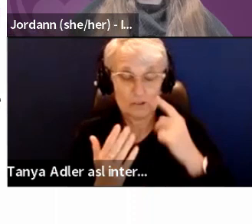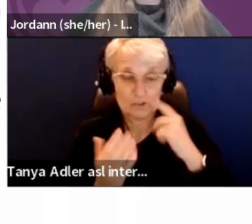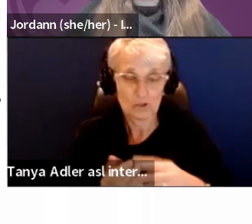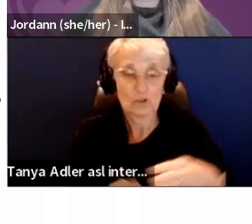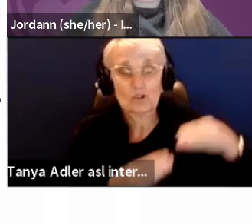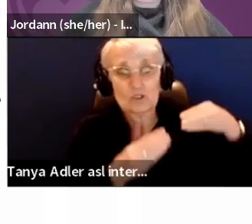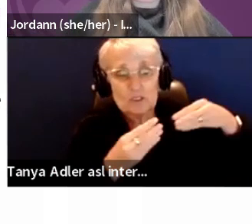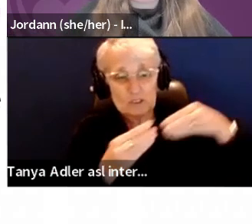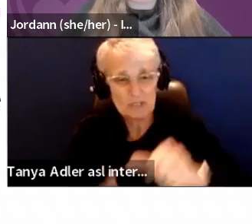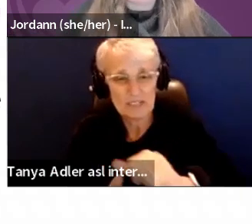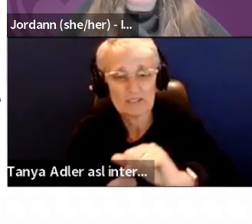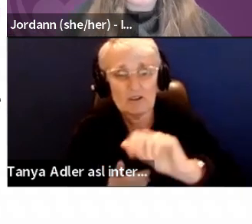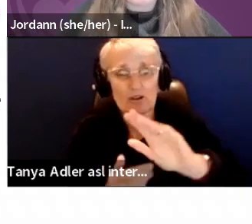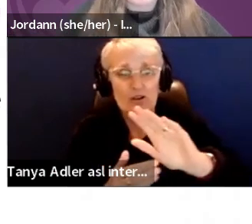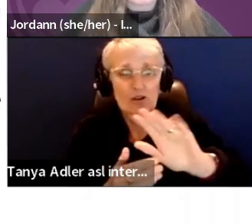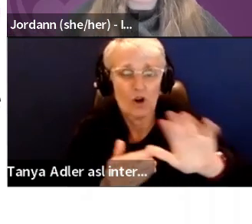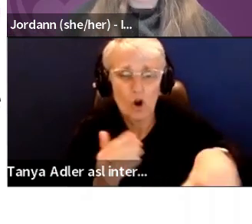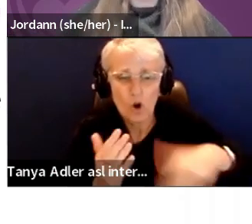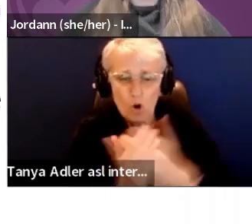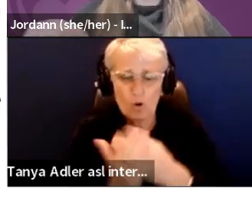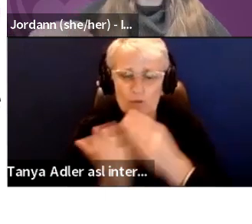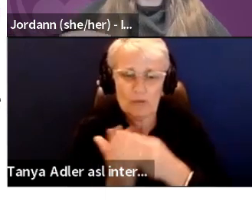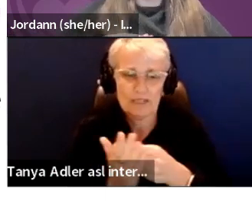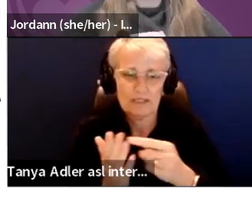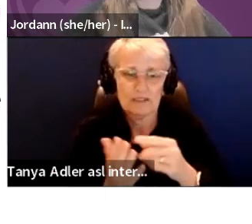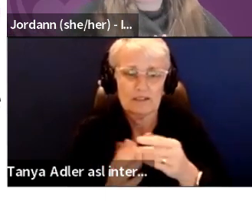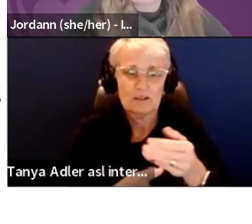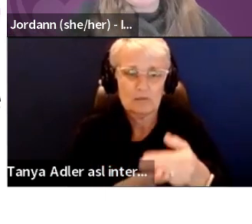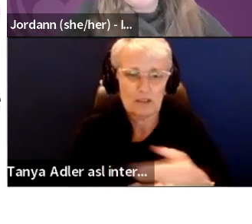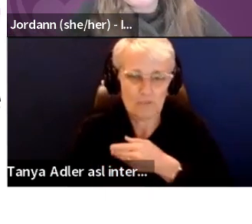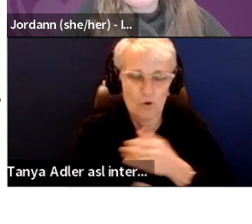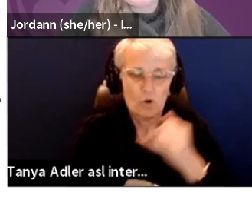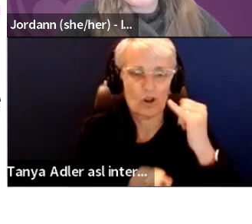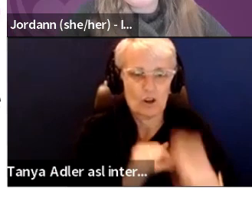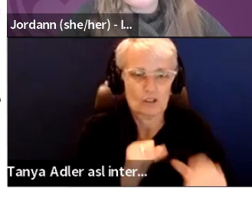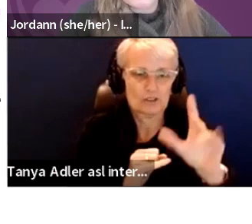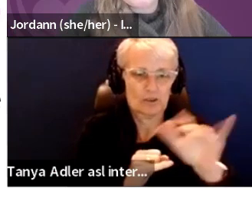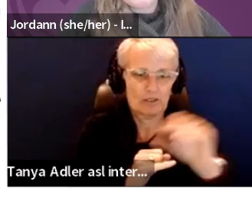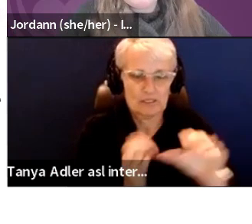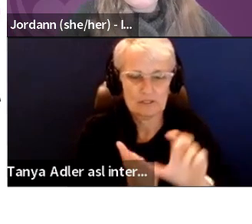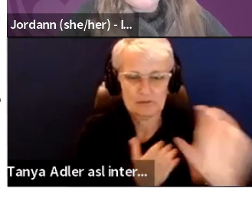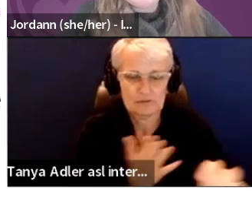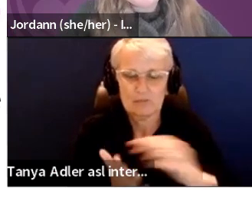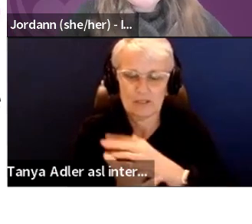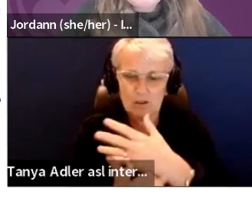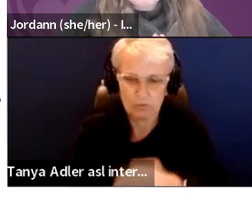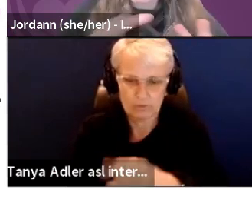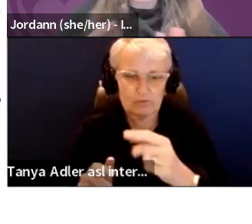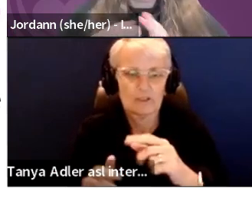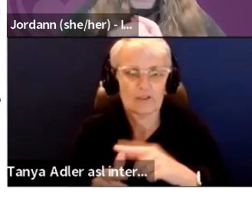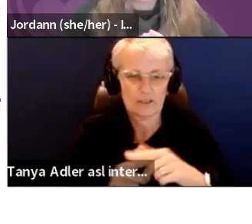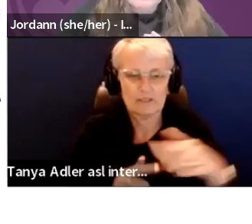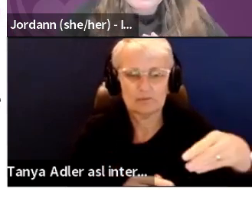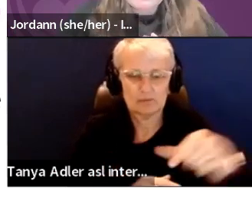spend the last piece of your project before you get that last 25% of seed funding.